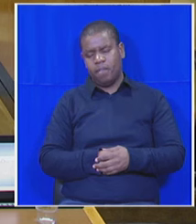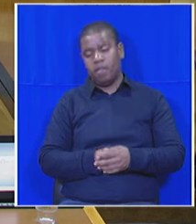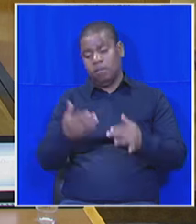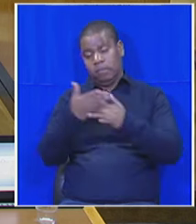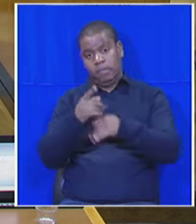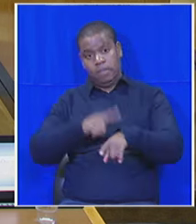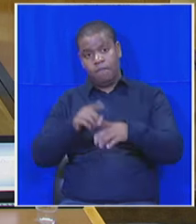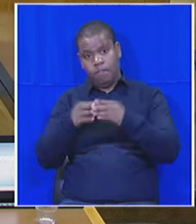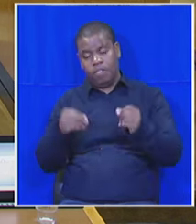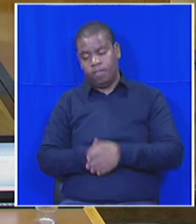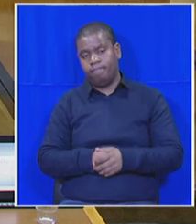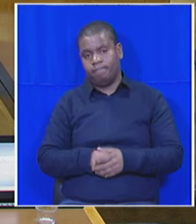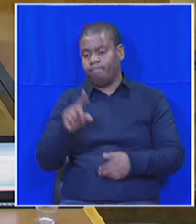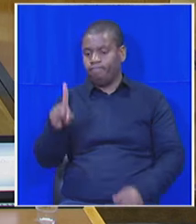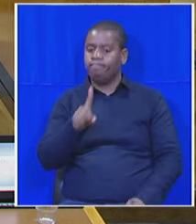Honourable Pengu.